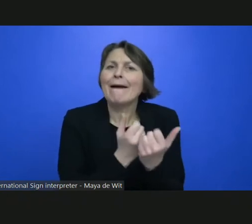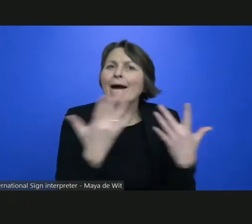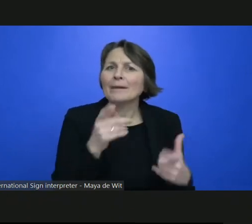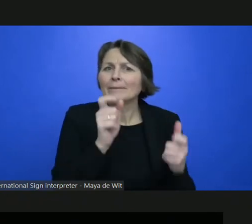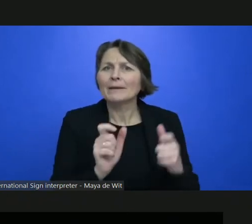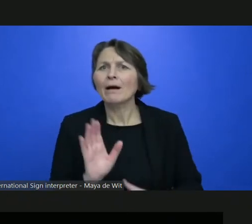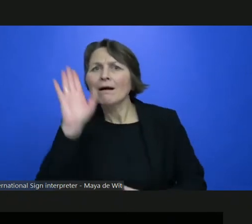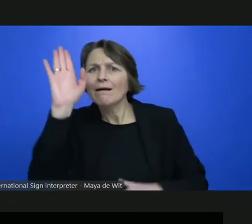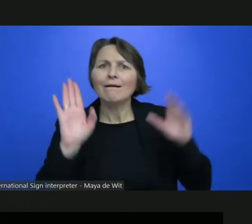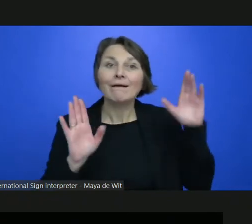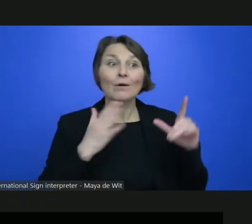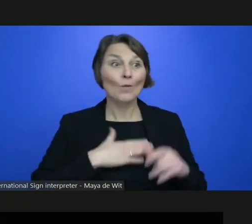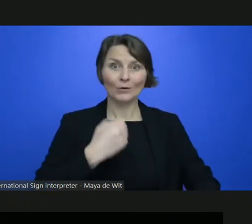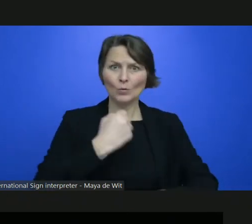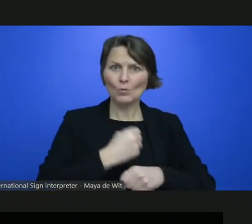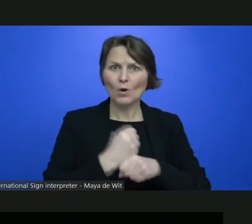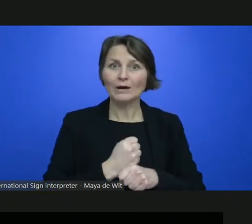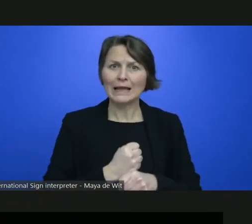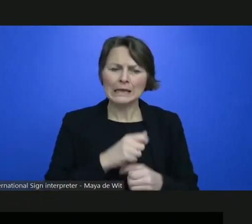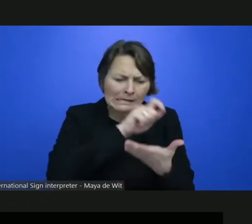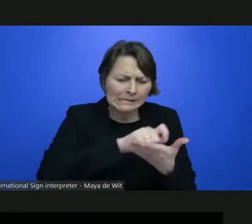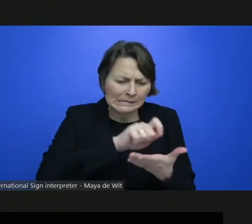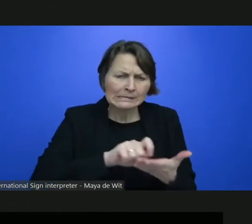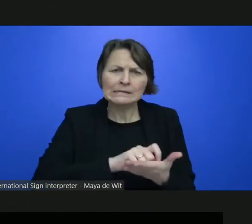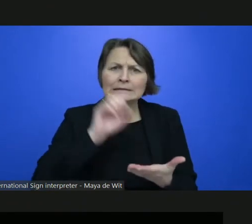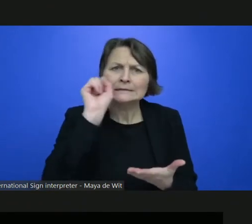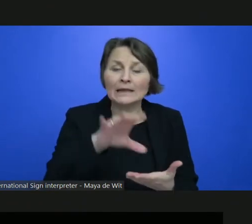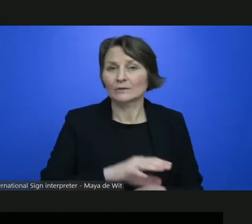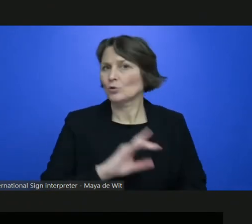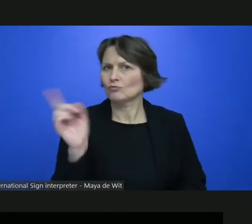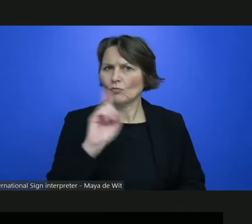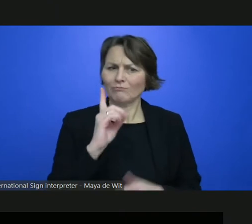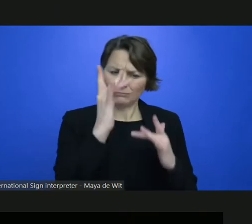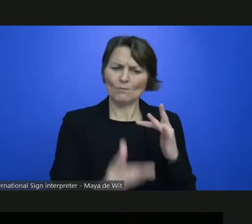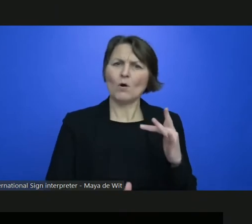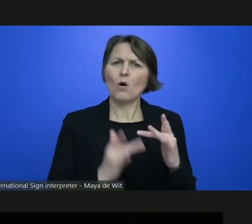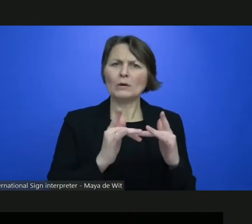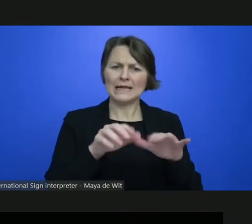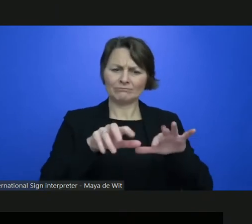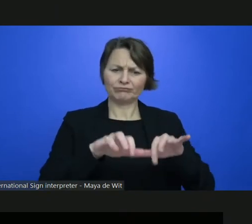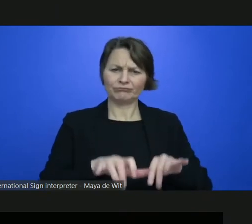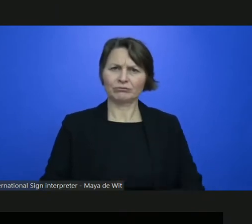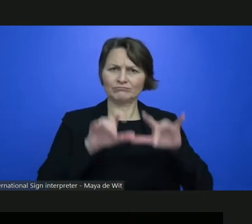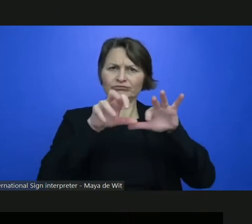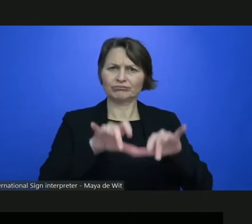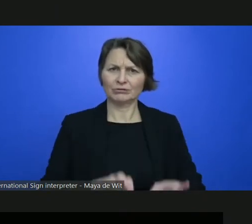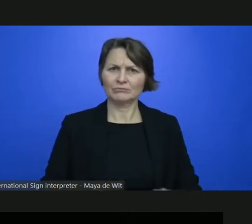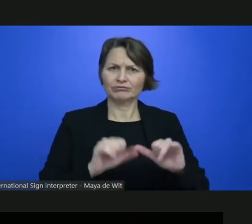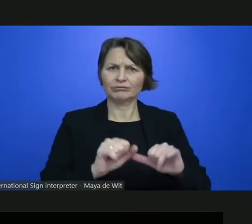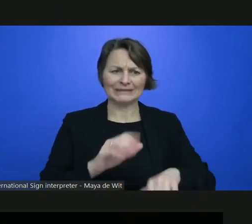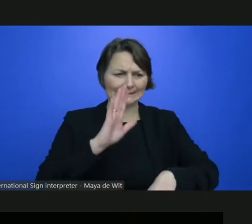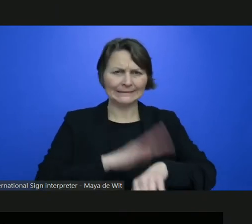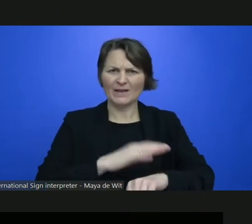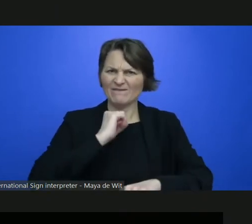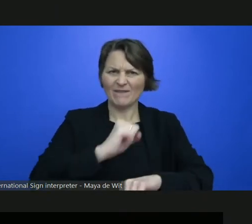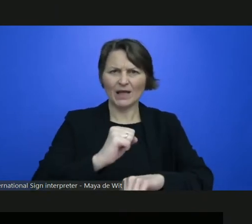as many as possible, as quickly as possible, and of course, as cost-effectively as possible. It also became immediately